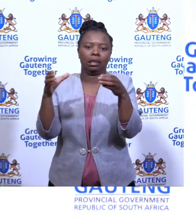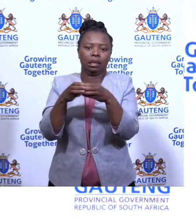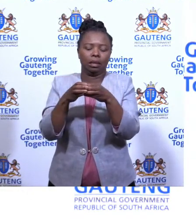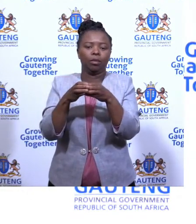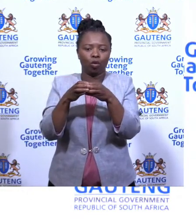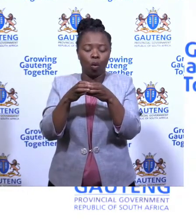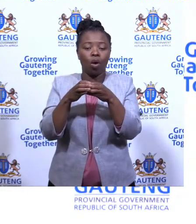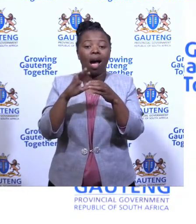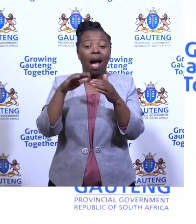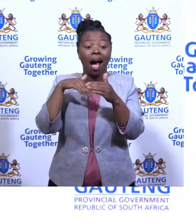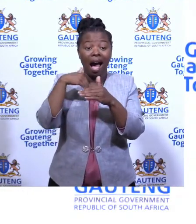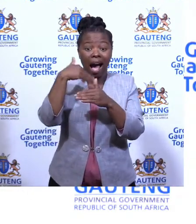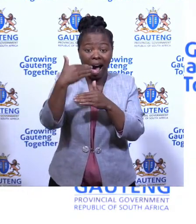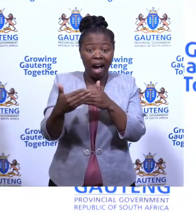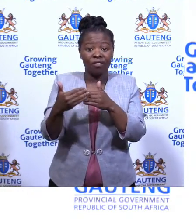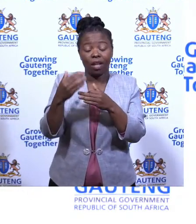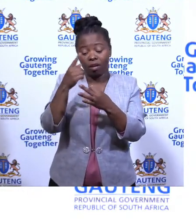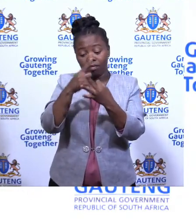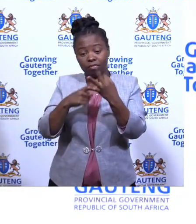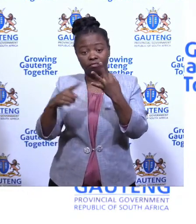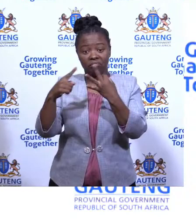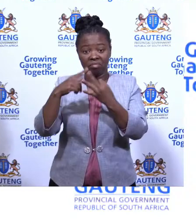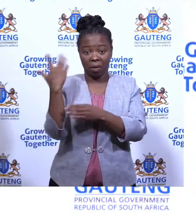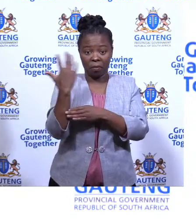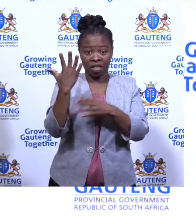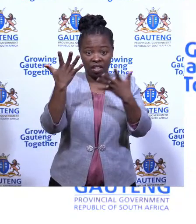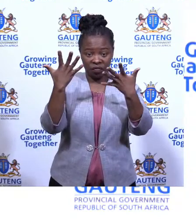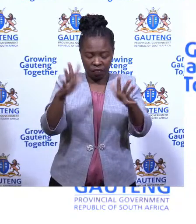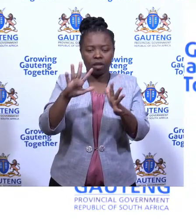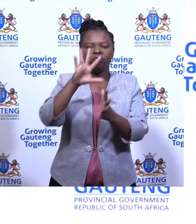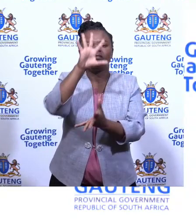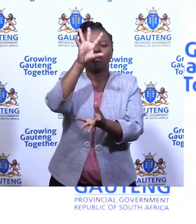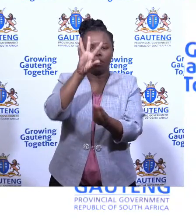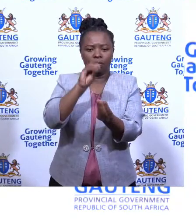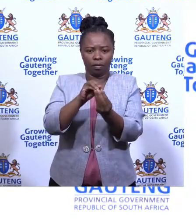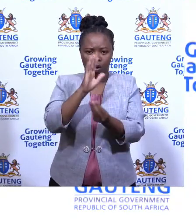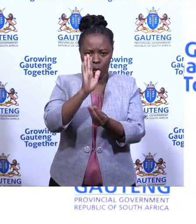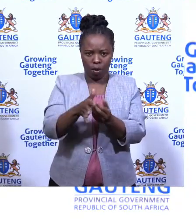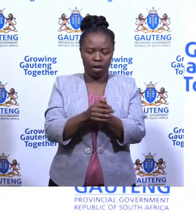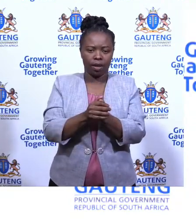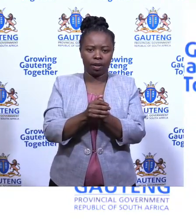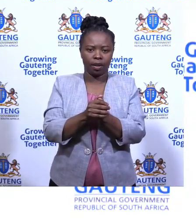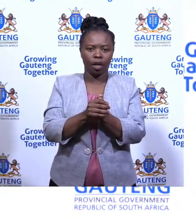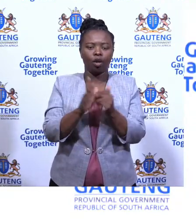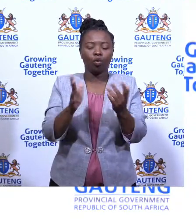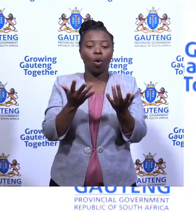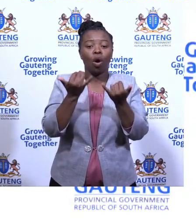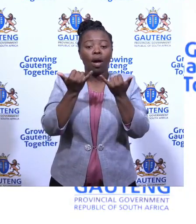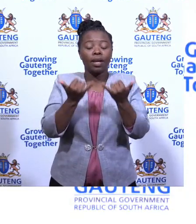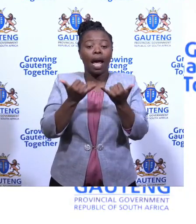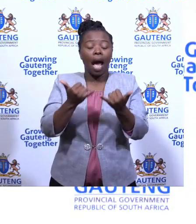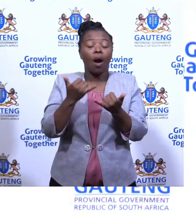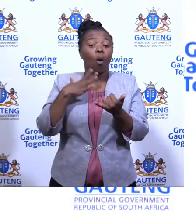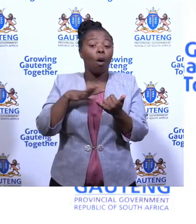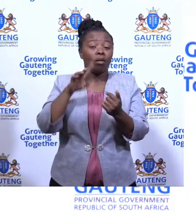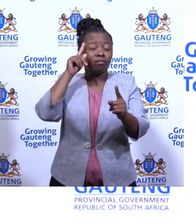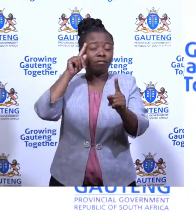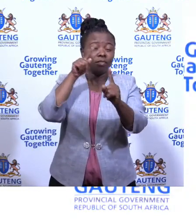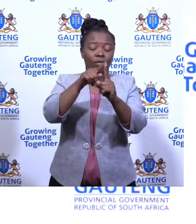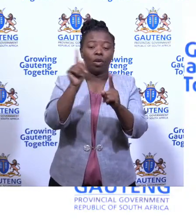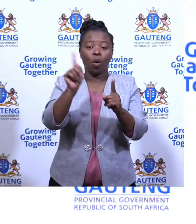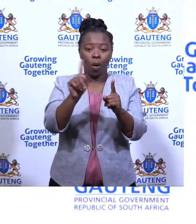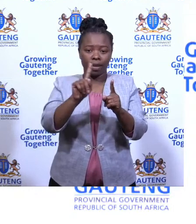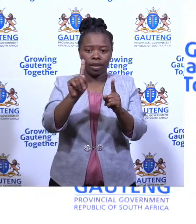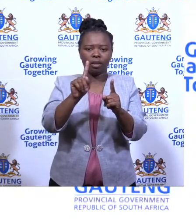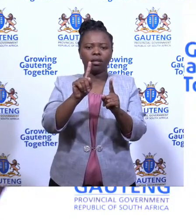after they have made a presentation. I want to conclude by talking about clean governance and